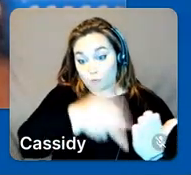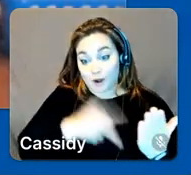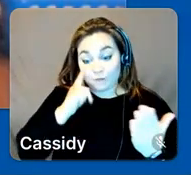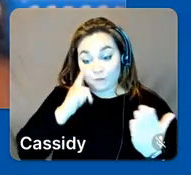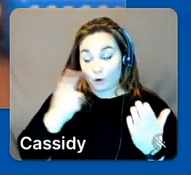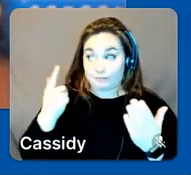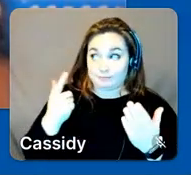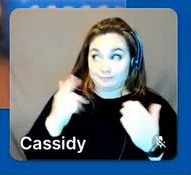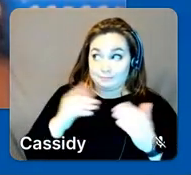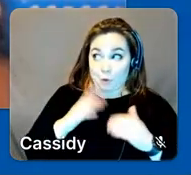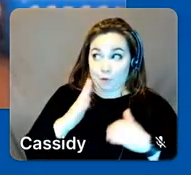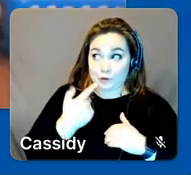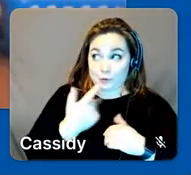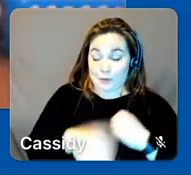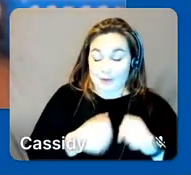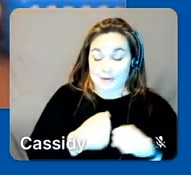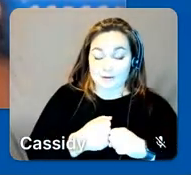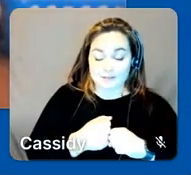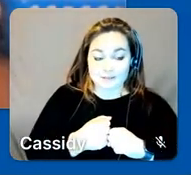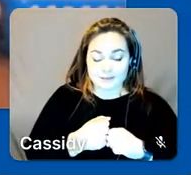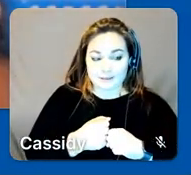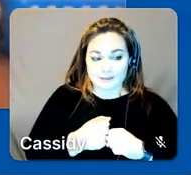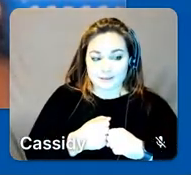know, been more than 21 years. And